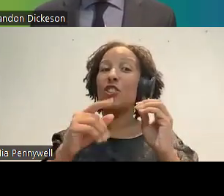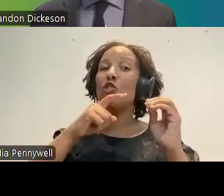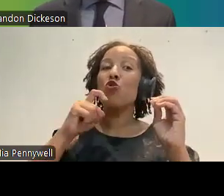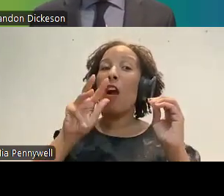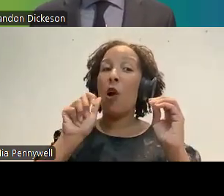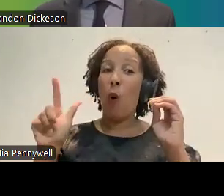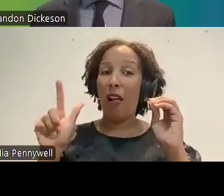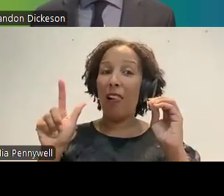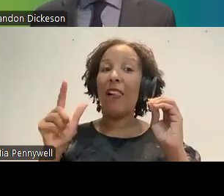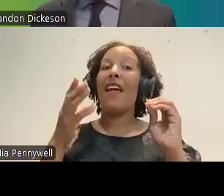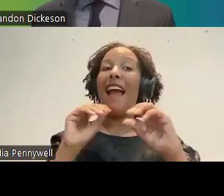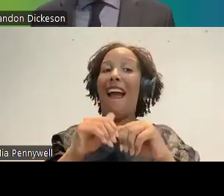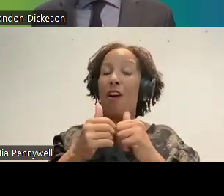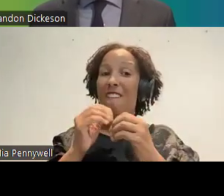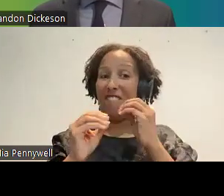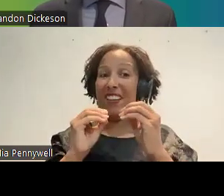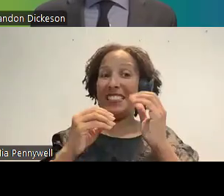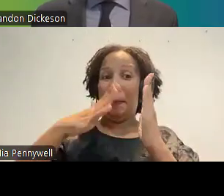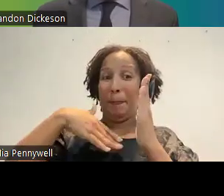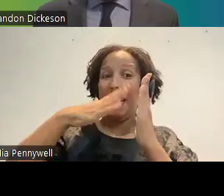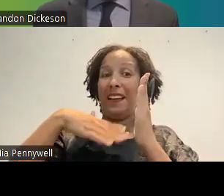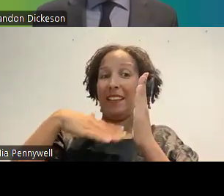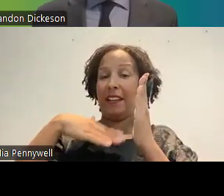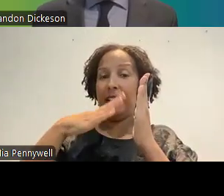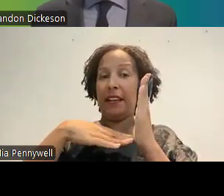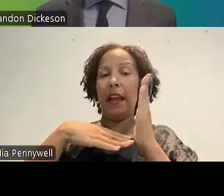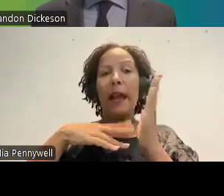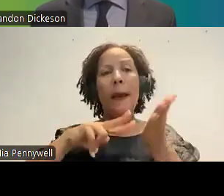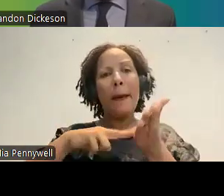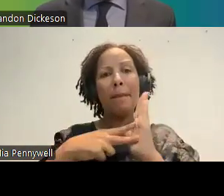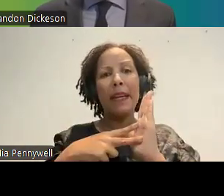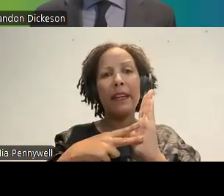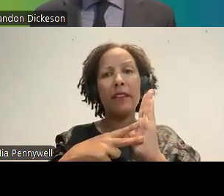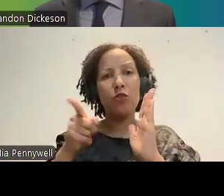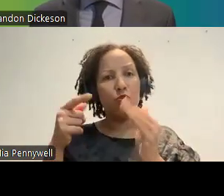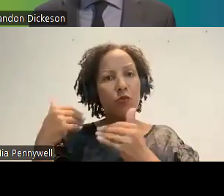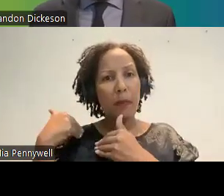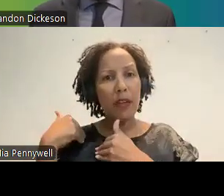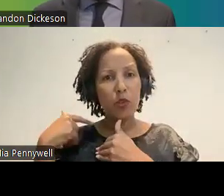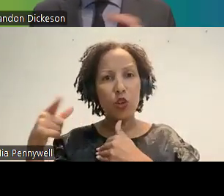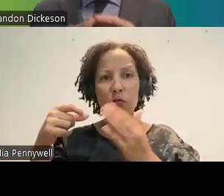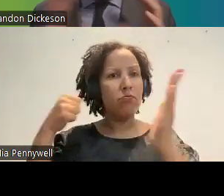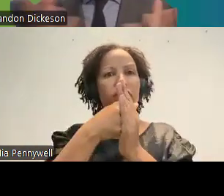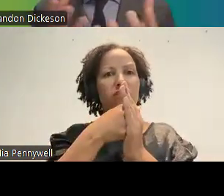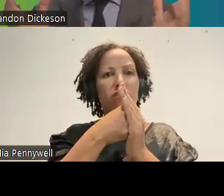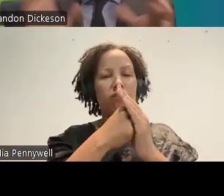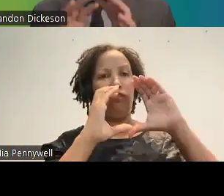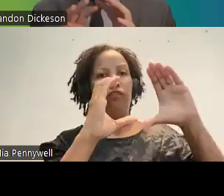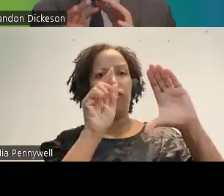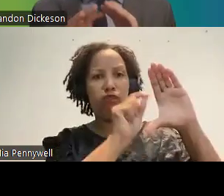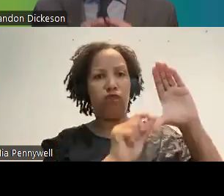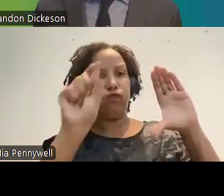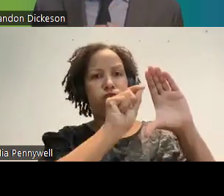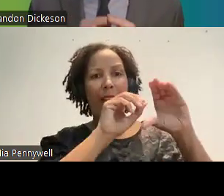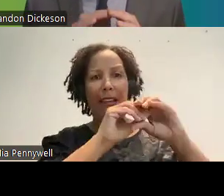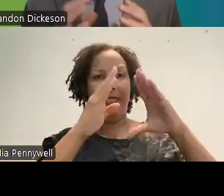call trauma-informed accountability. I'm holding the individual accountable for the ways in which they've harmed or wronged their community, in this case, the house, Bob's House